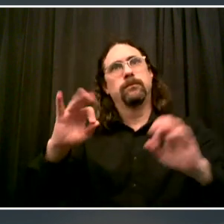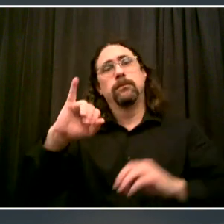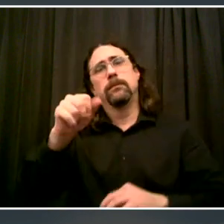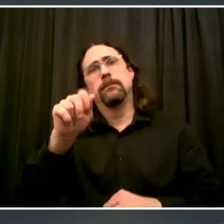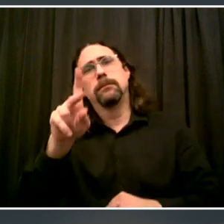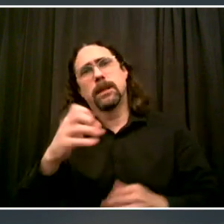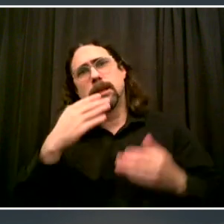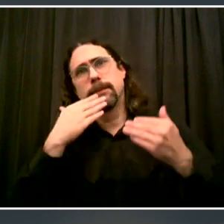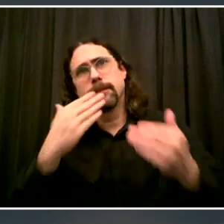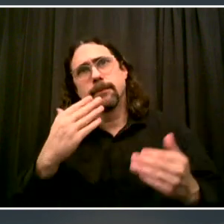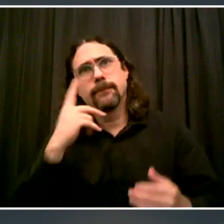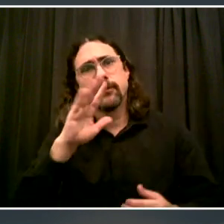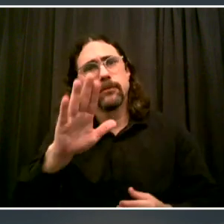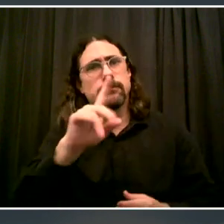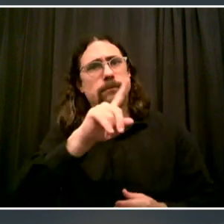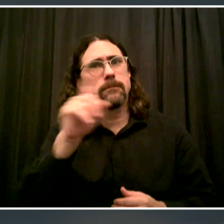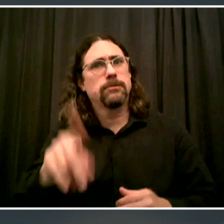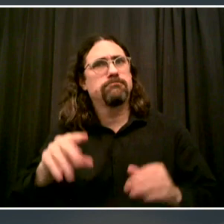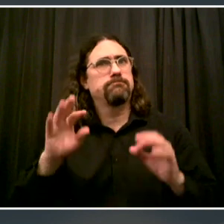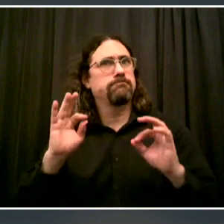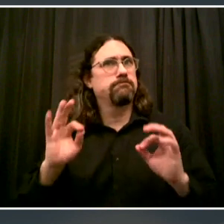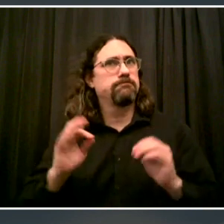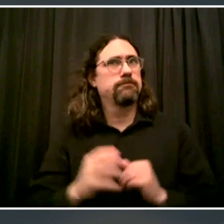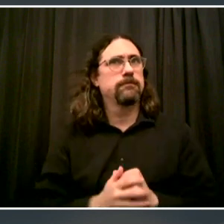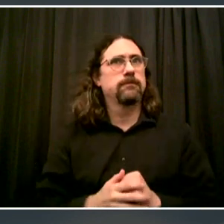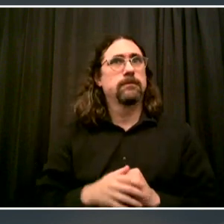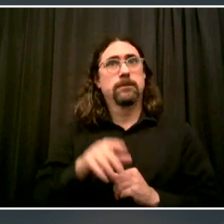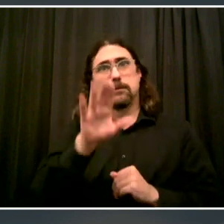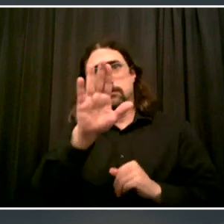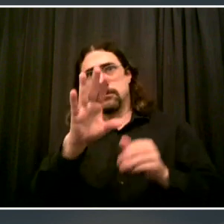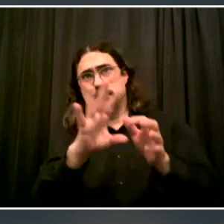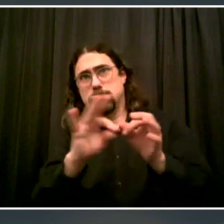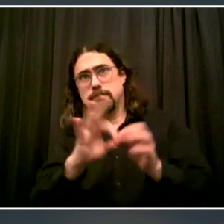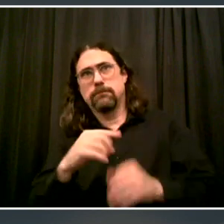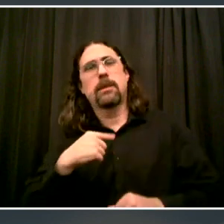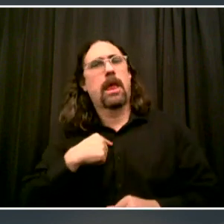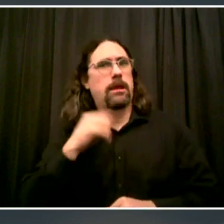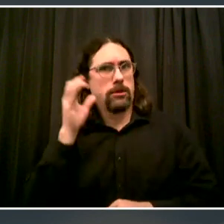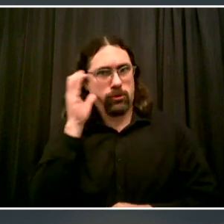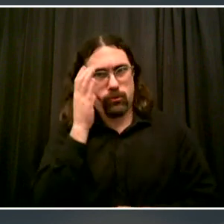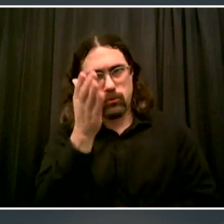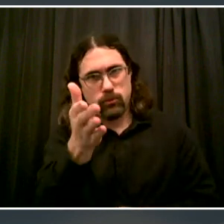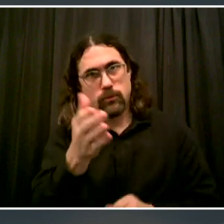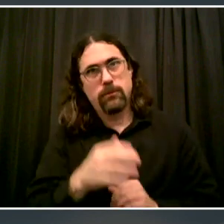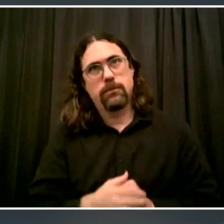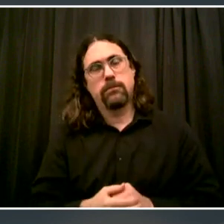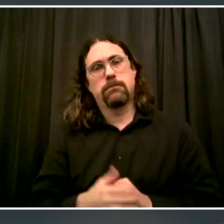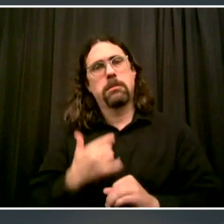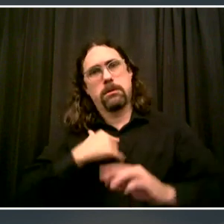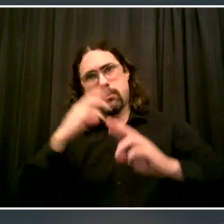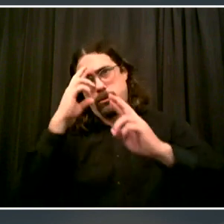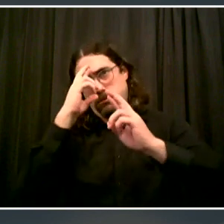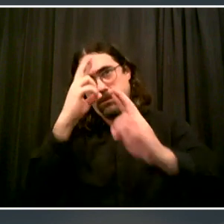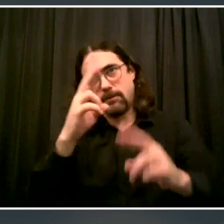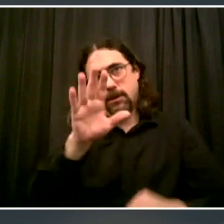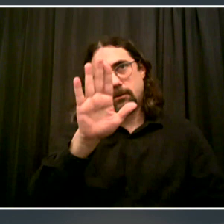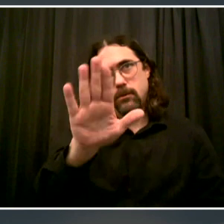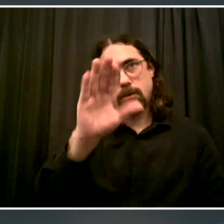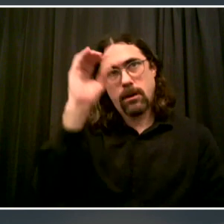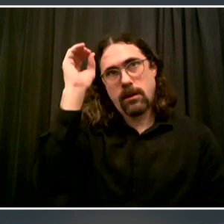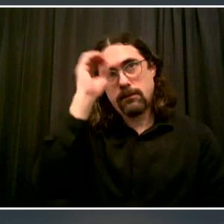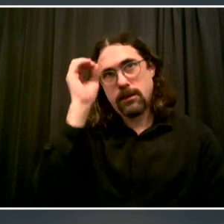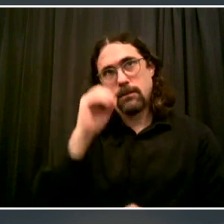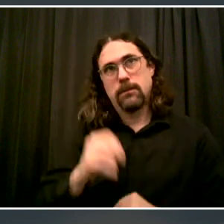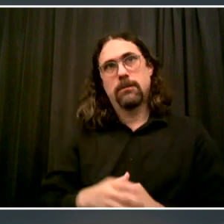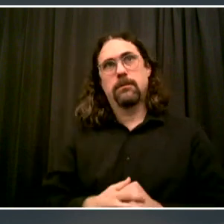I hear you, I respect your opinion, I think that I'm not discounting what you saw, and I believe